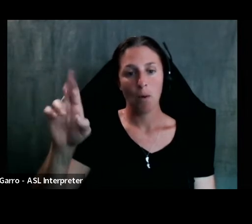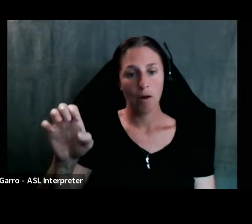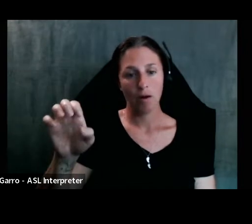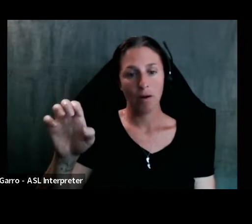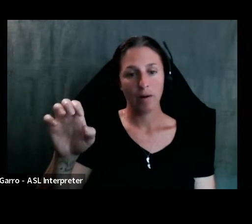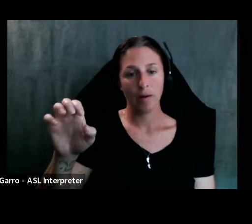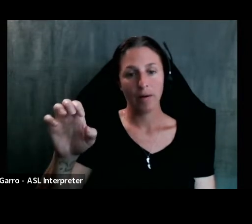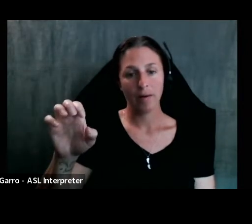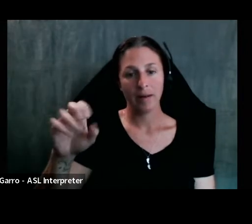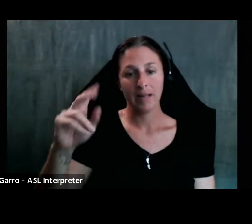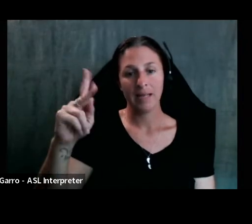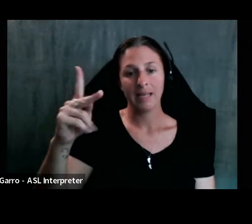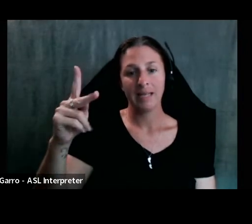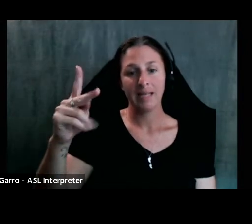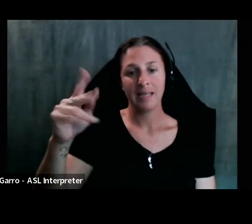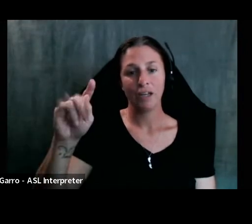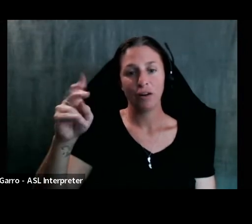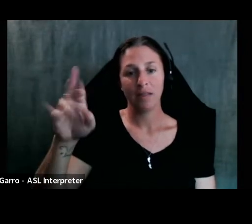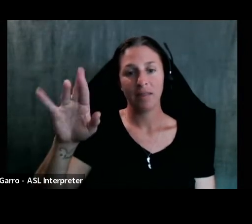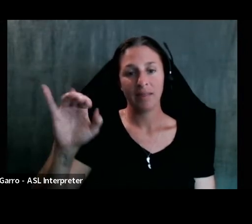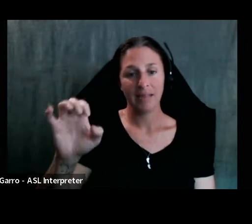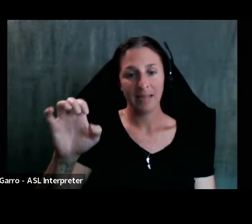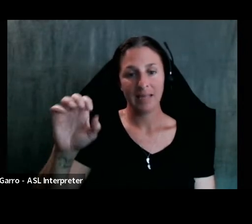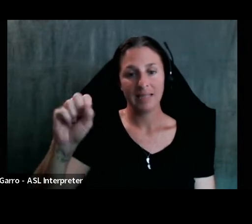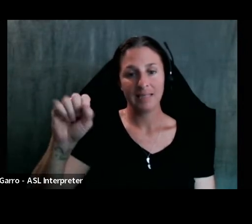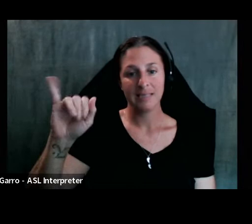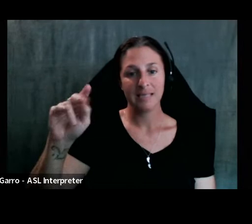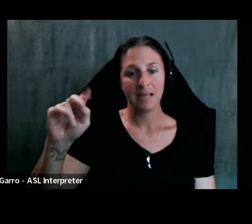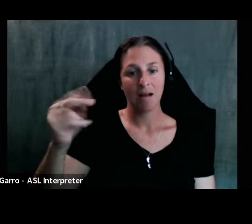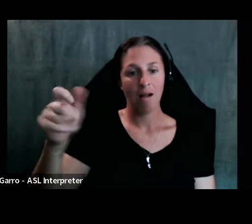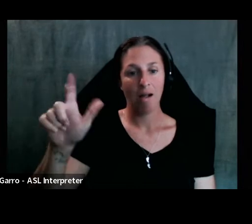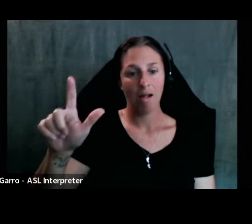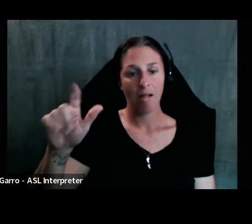Kirthi Singhal. Tammy Leung.